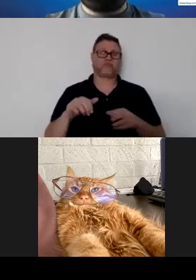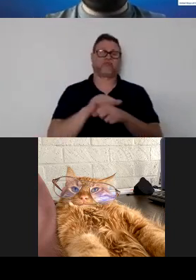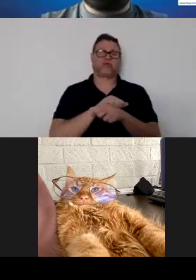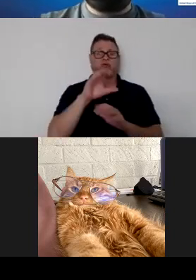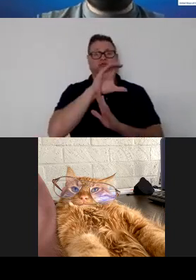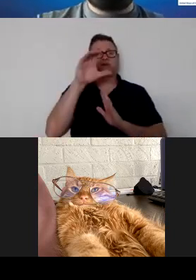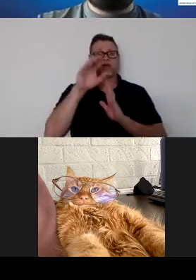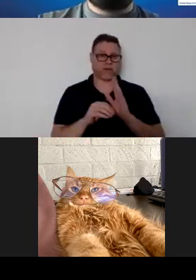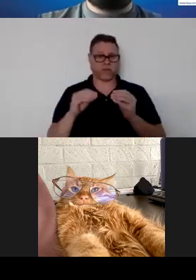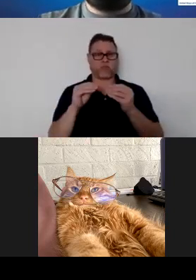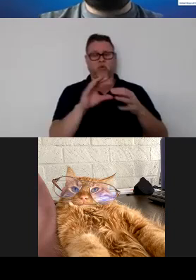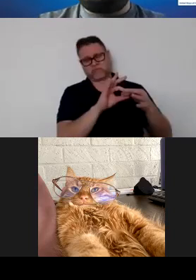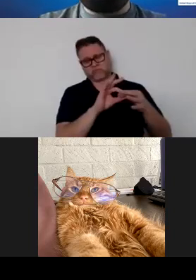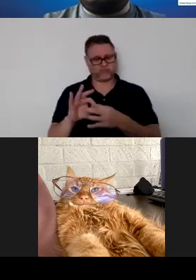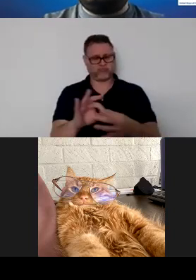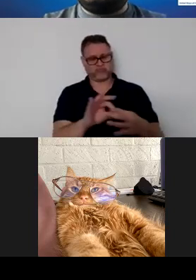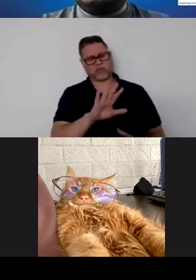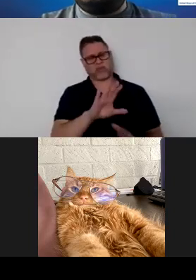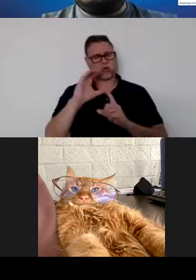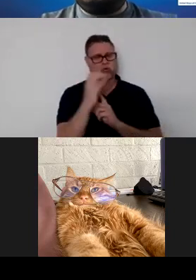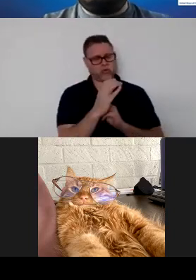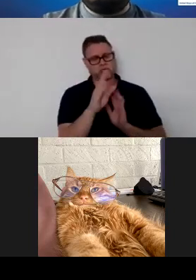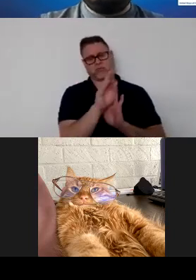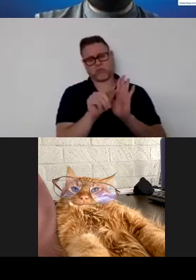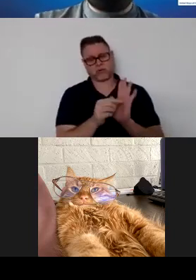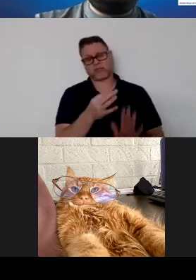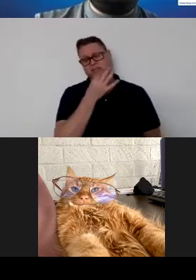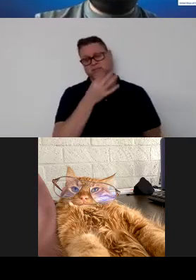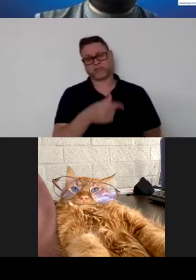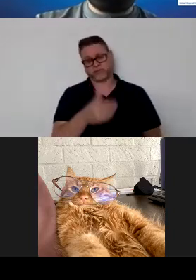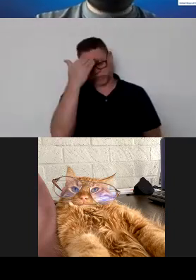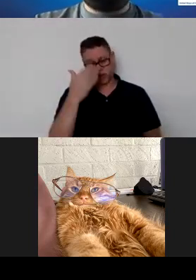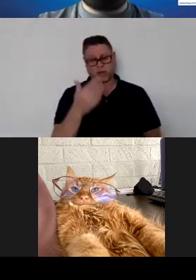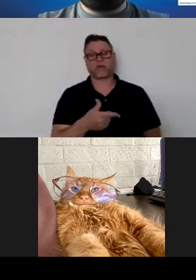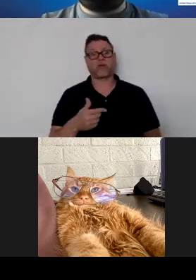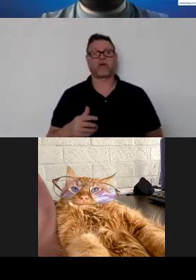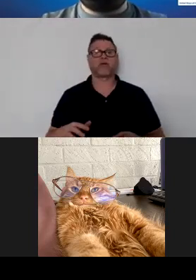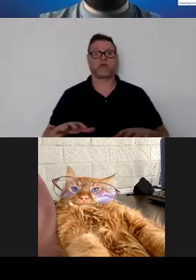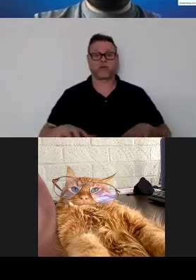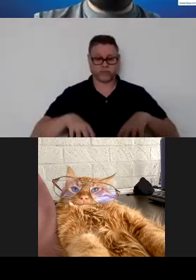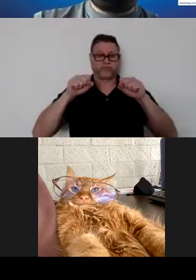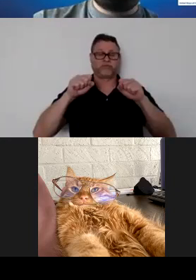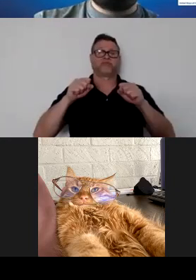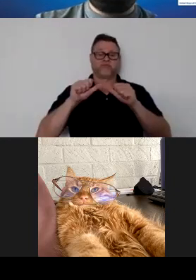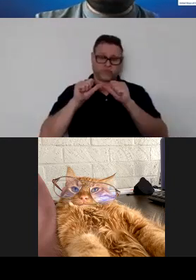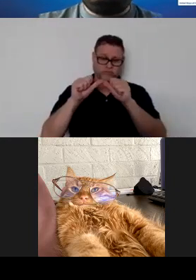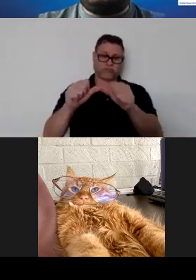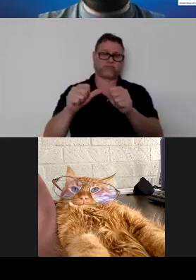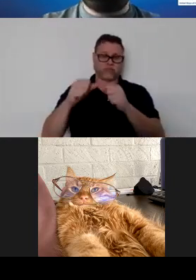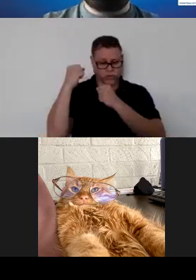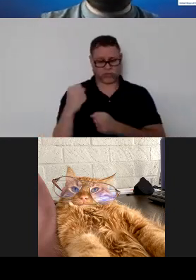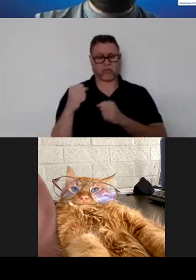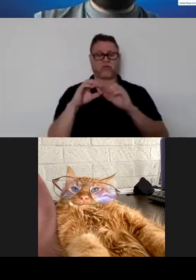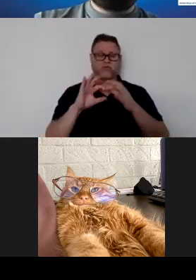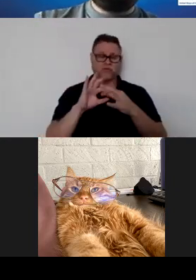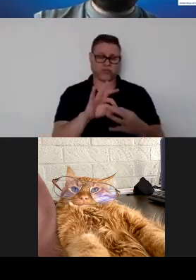making them more relevant to students' cultural backgrounds and expertise. This in turn will foster stronger relationships with parents and